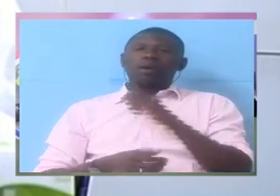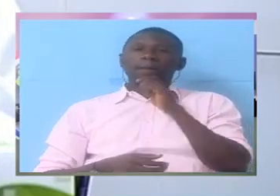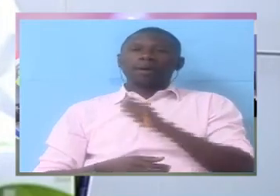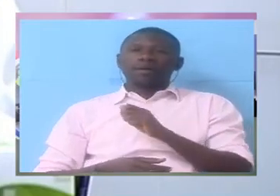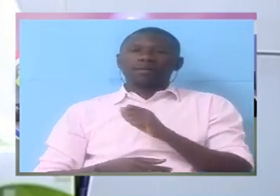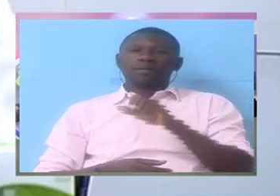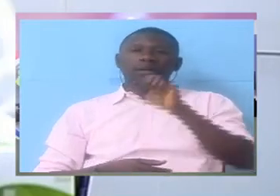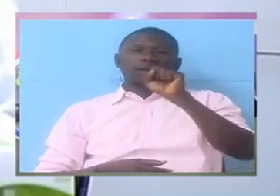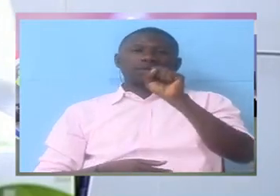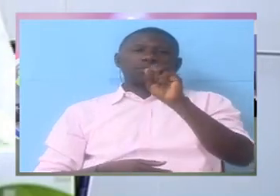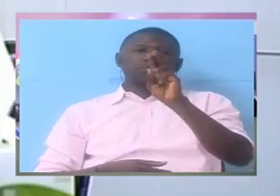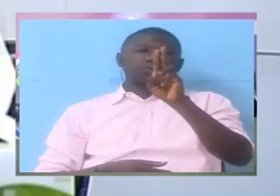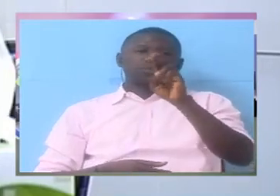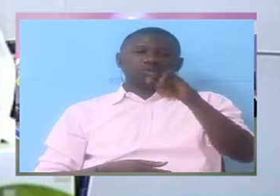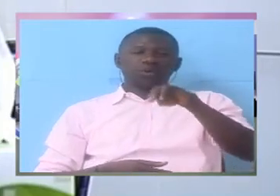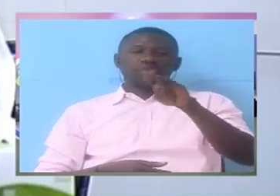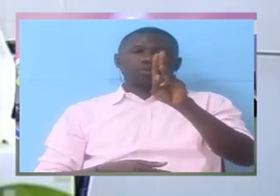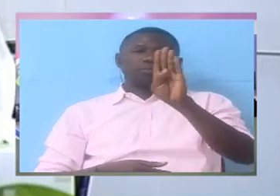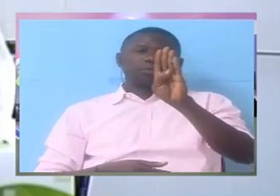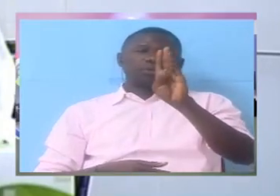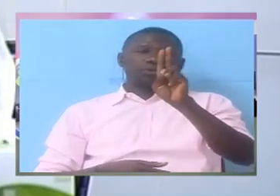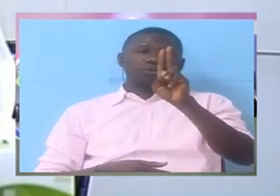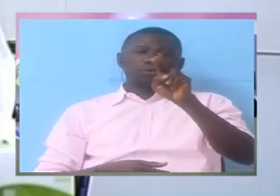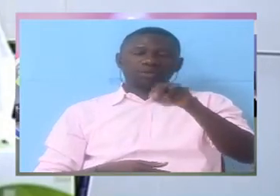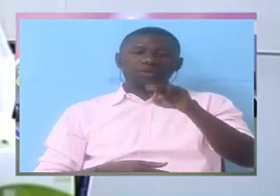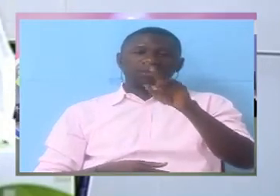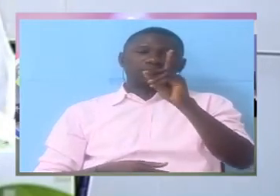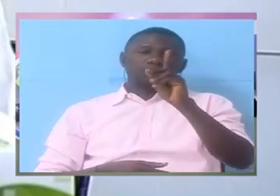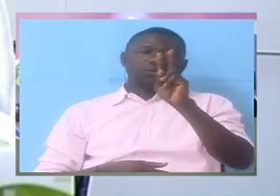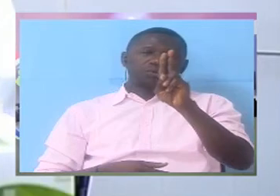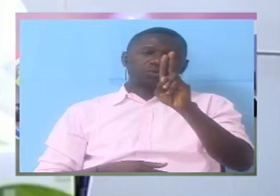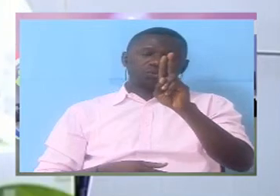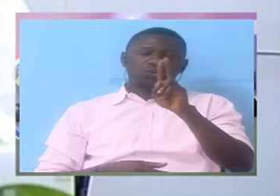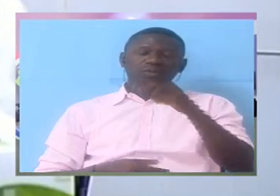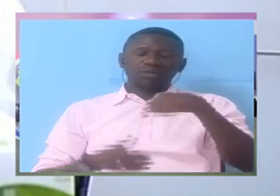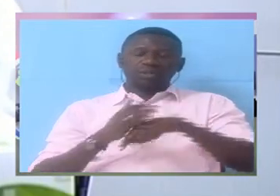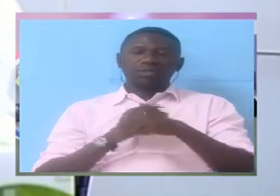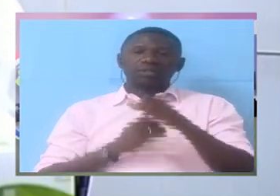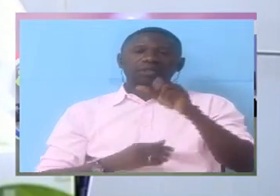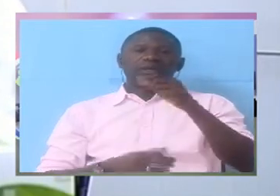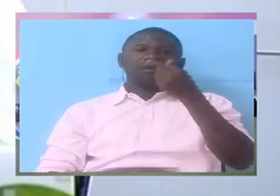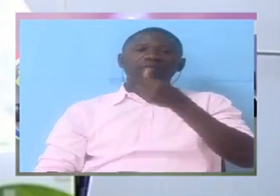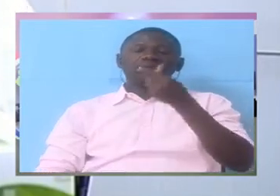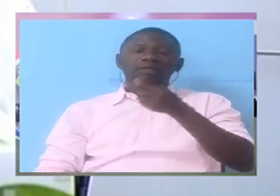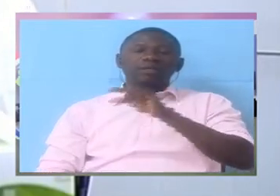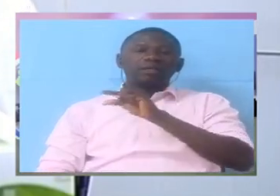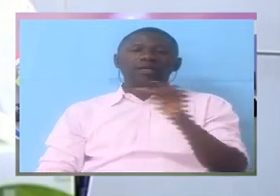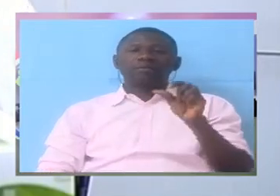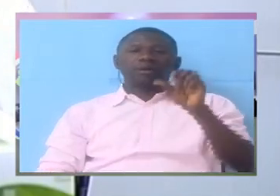Sumbundu in Sabi. Mr. Sumbundu, so the commissioner gave me an instruction